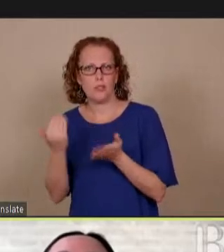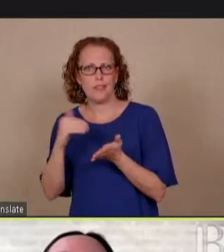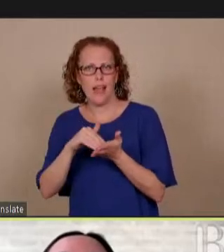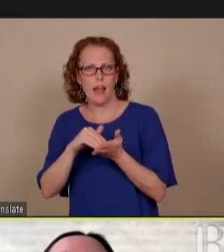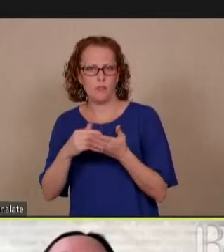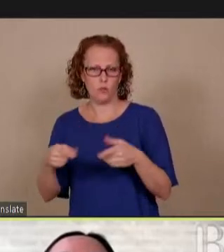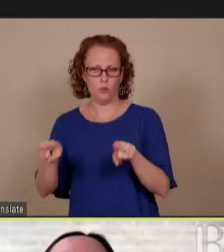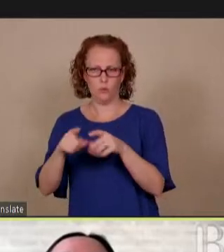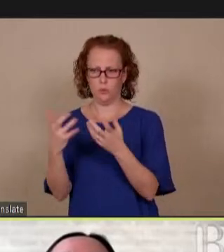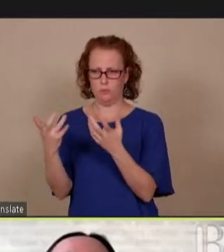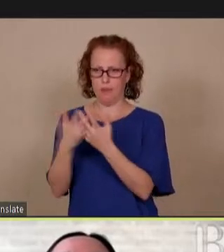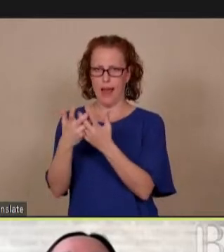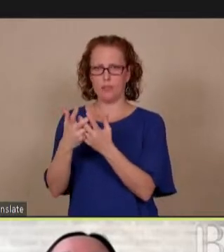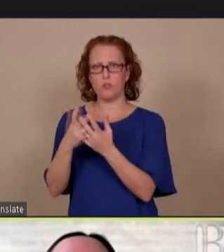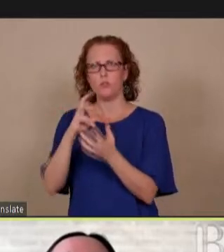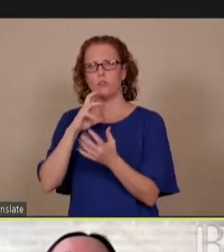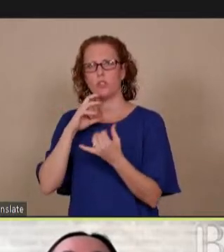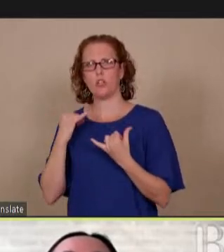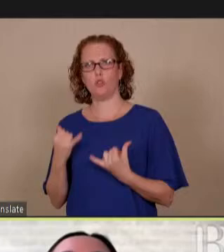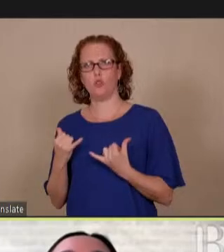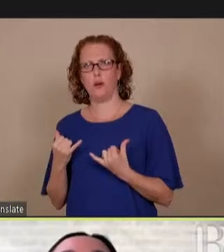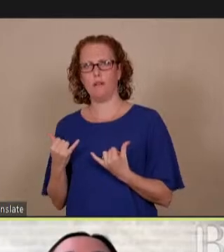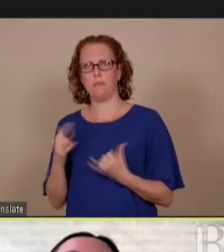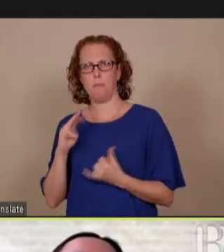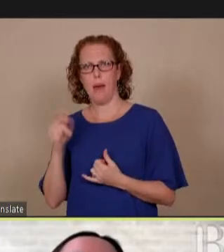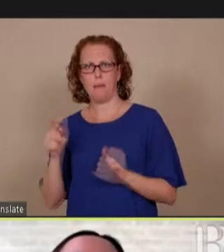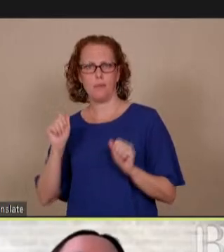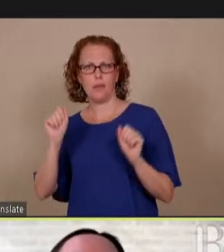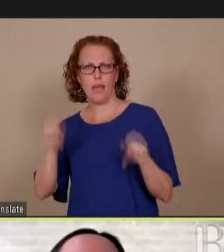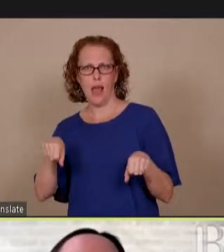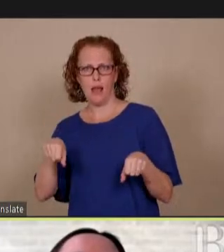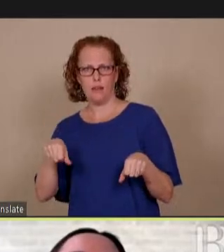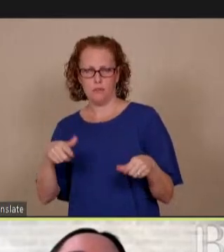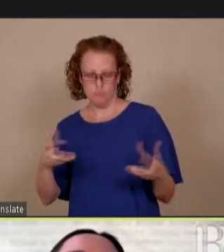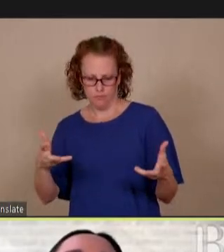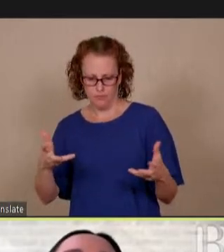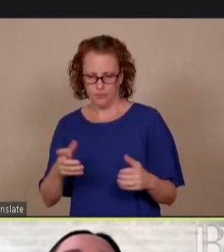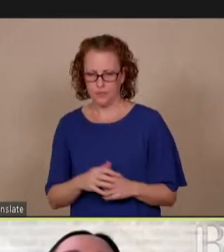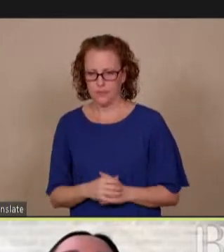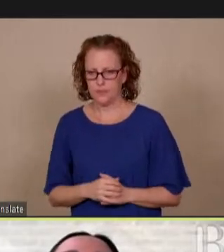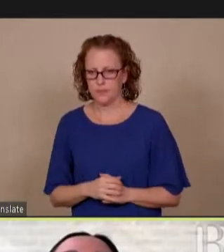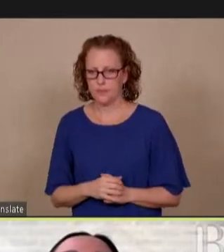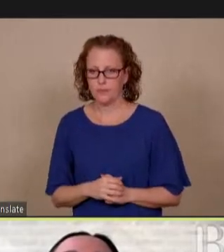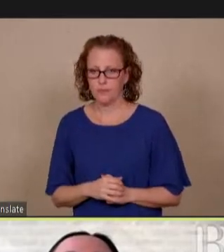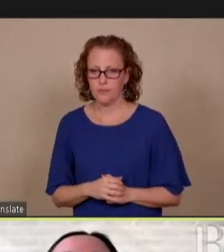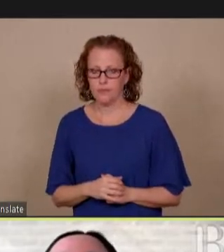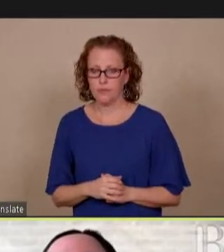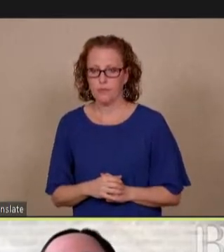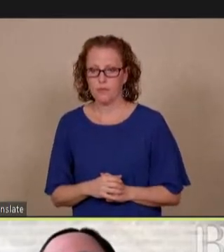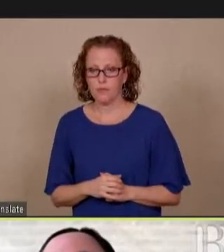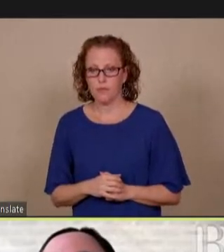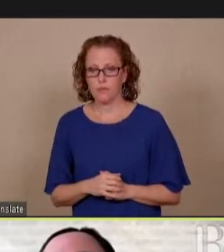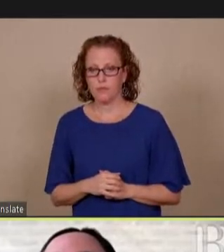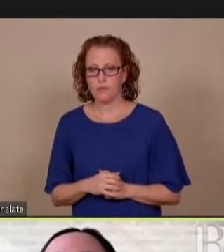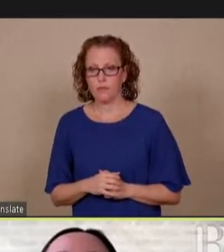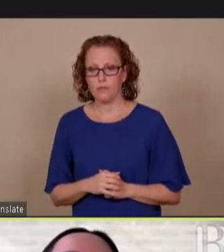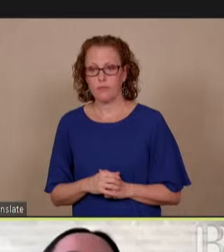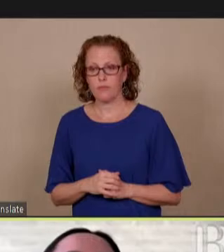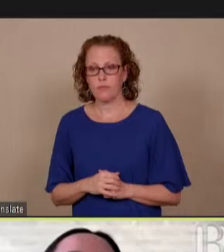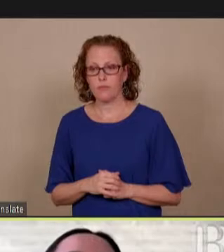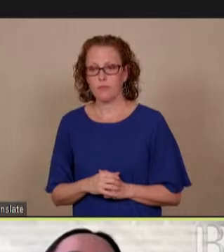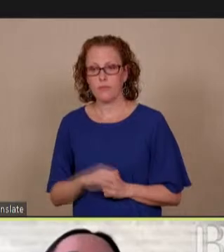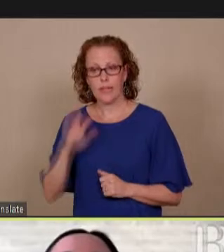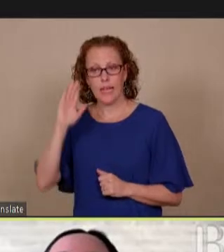it consistent with the existing numbering system. It appears also that districts 3,